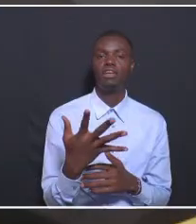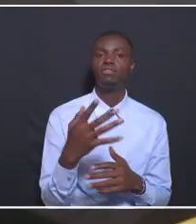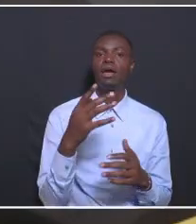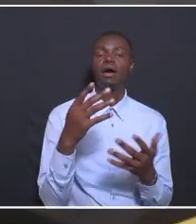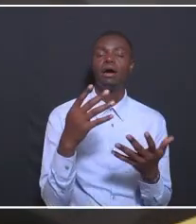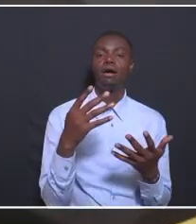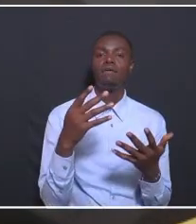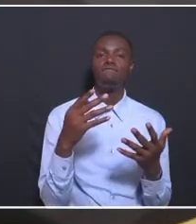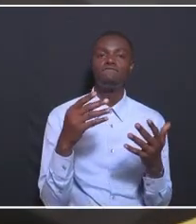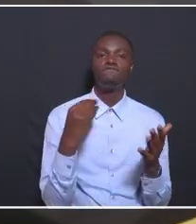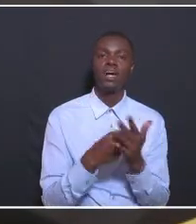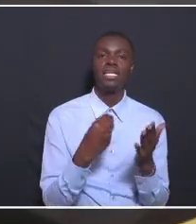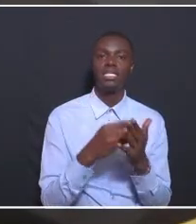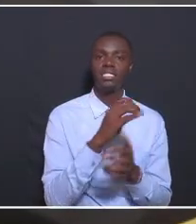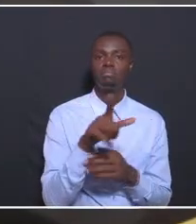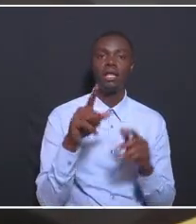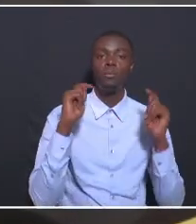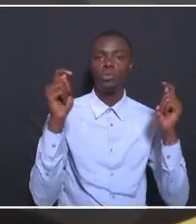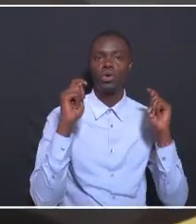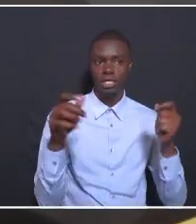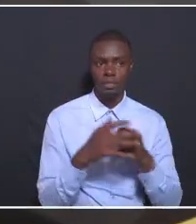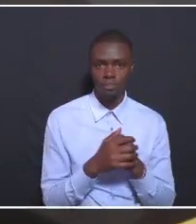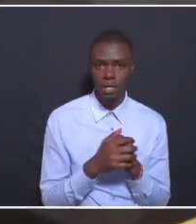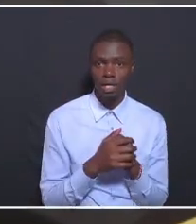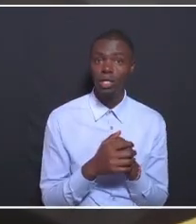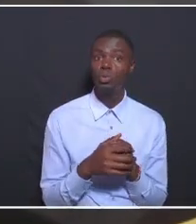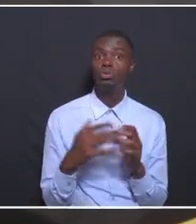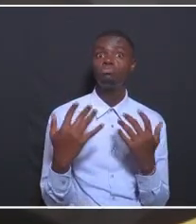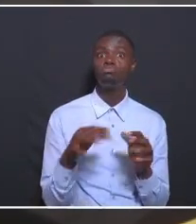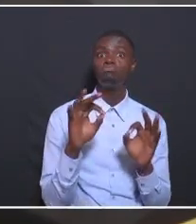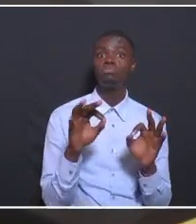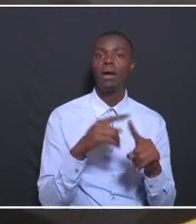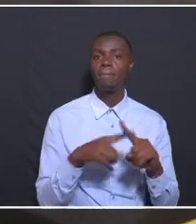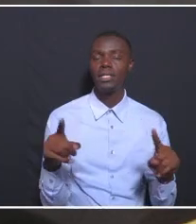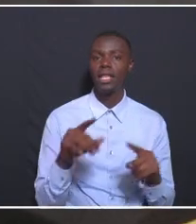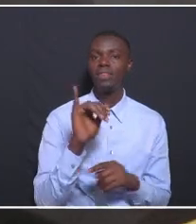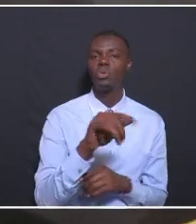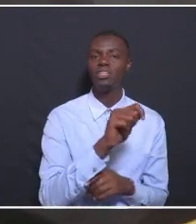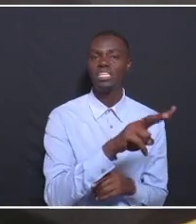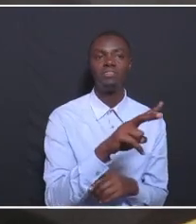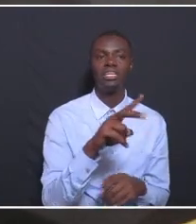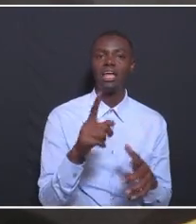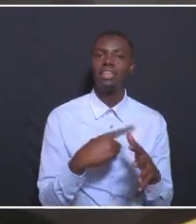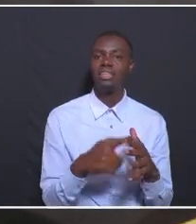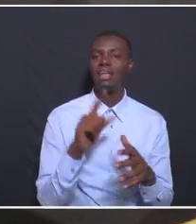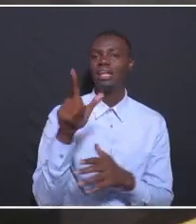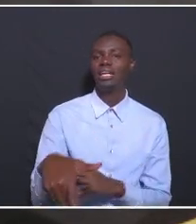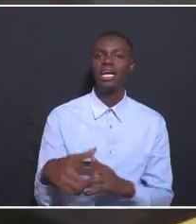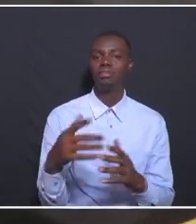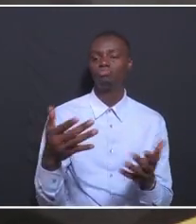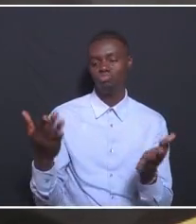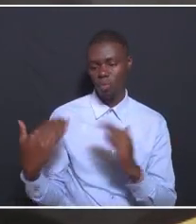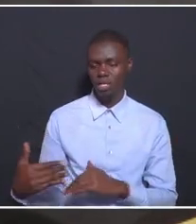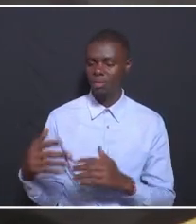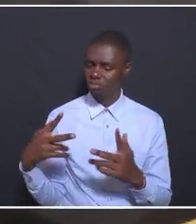protest. And it was well received, but that was a version for TV. And then now eventually we went back